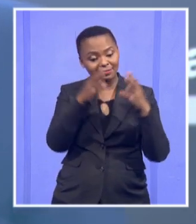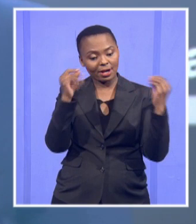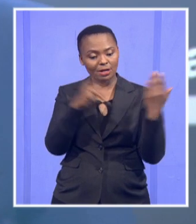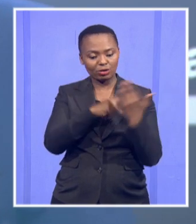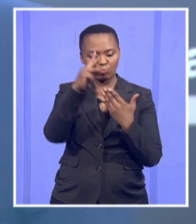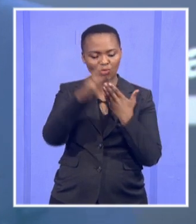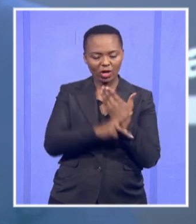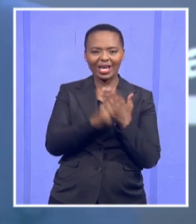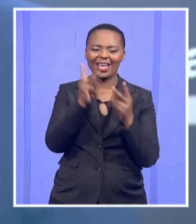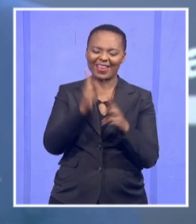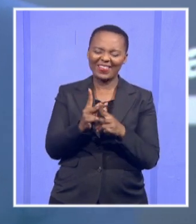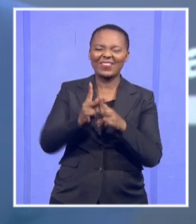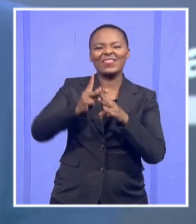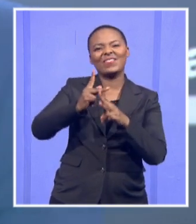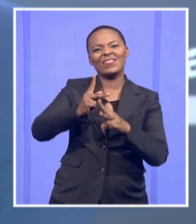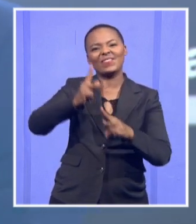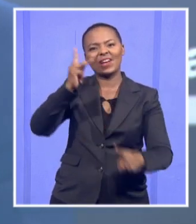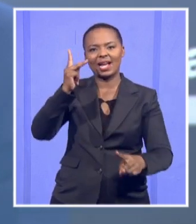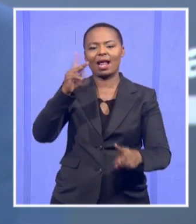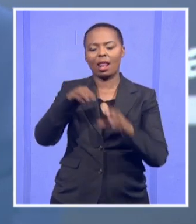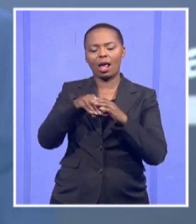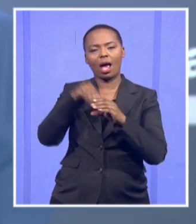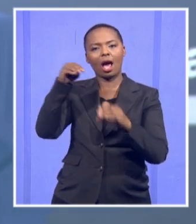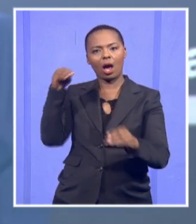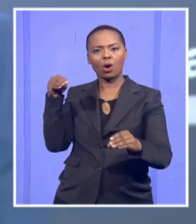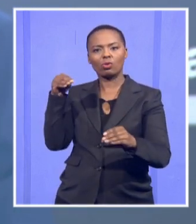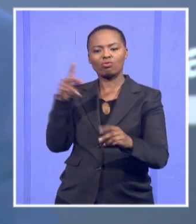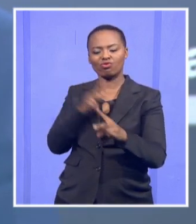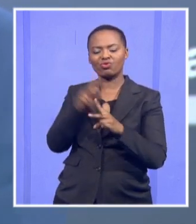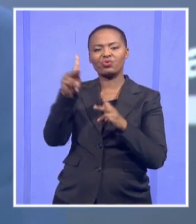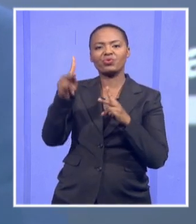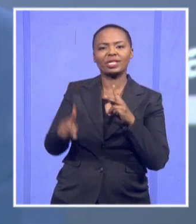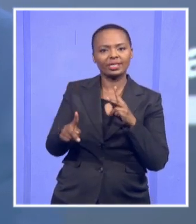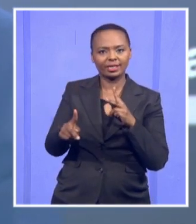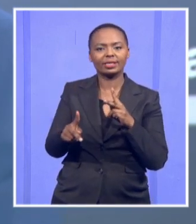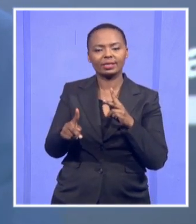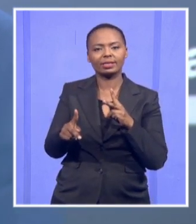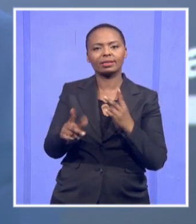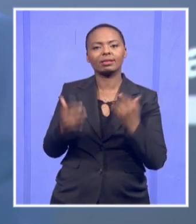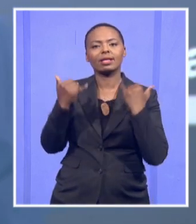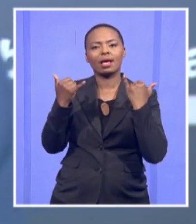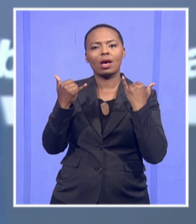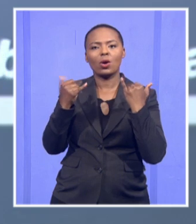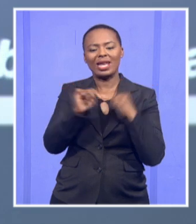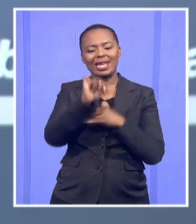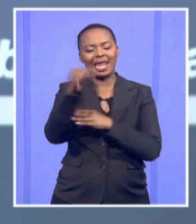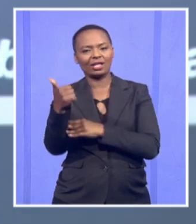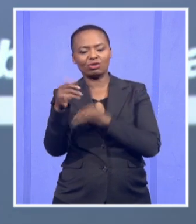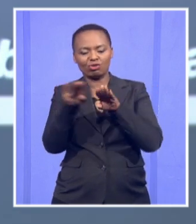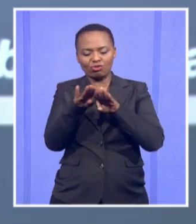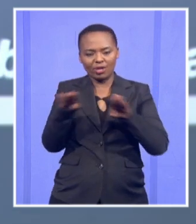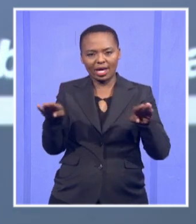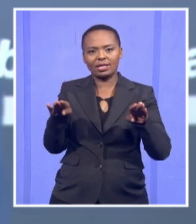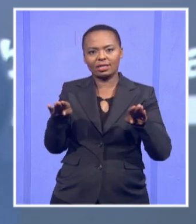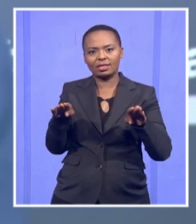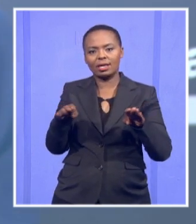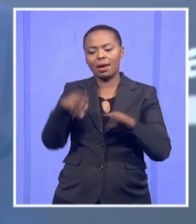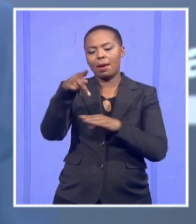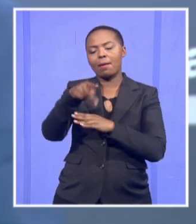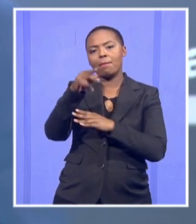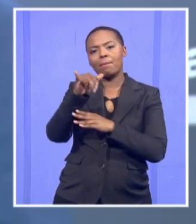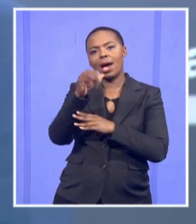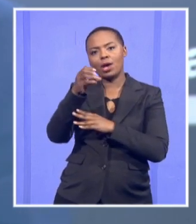final or definitive outcome, then we go into the next stage of the process, which are your SCM